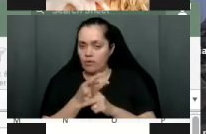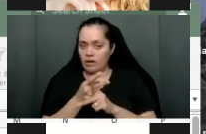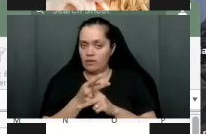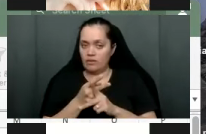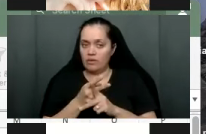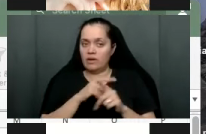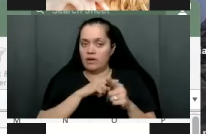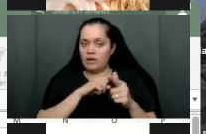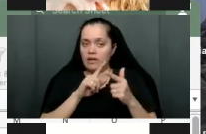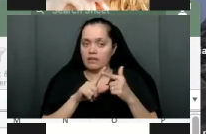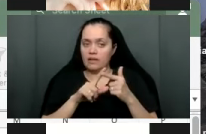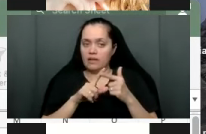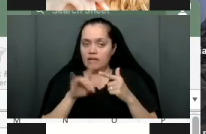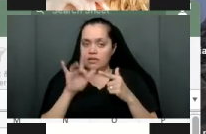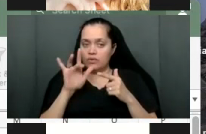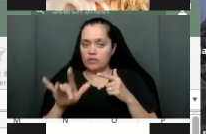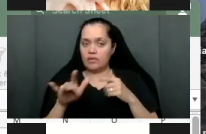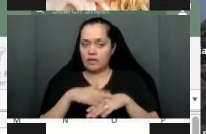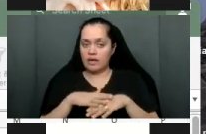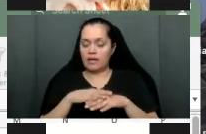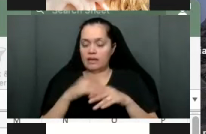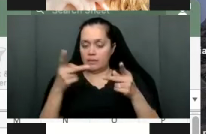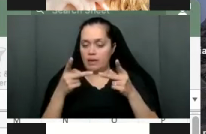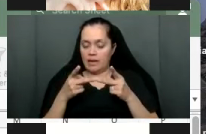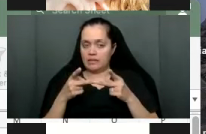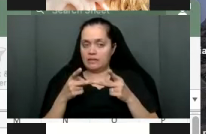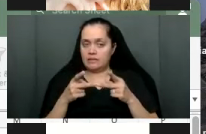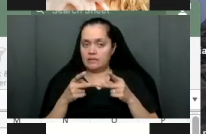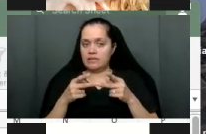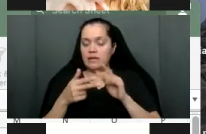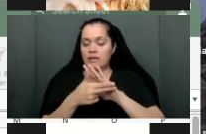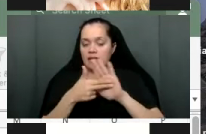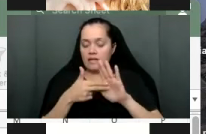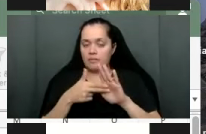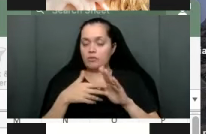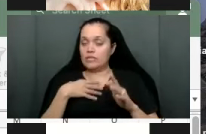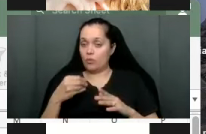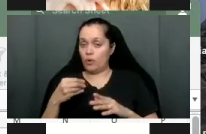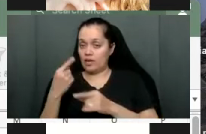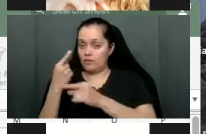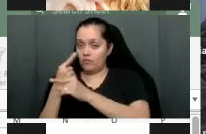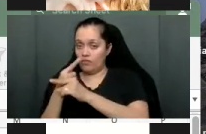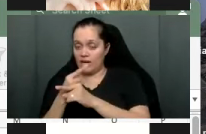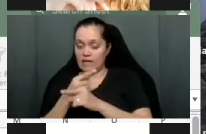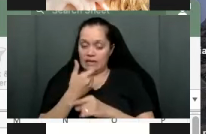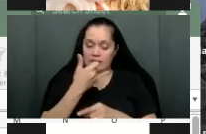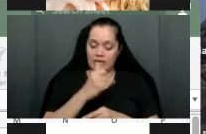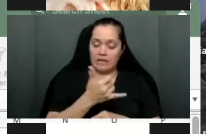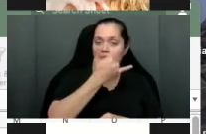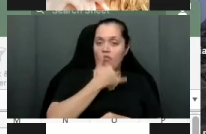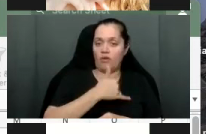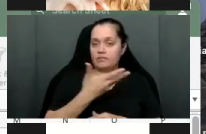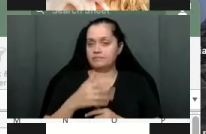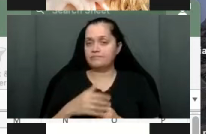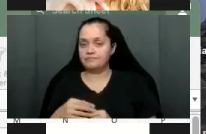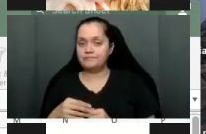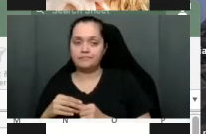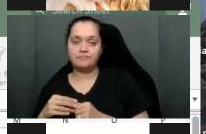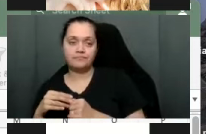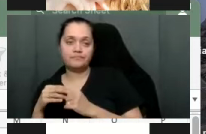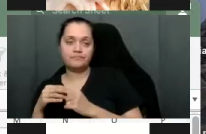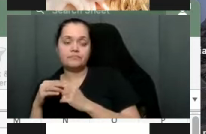and then you click on the place. It labels it in white if you're right. Okay, it gets the yellow shading if you've been